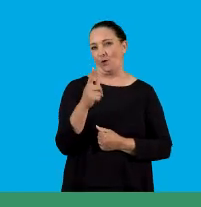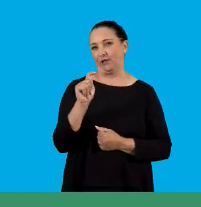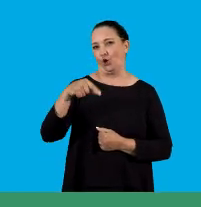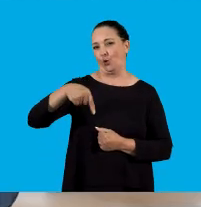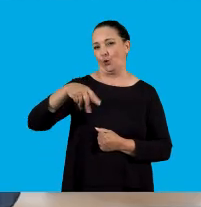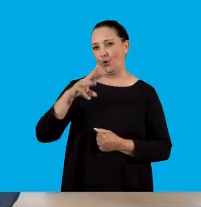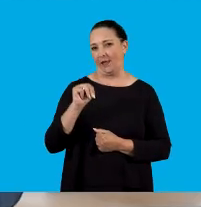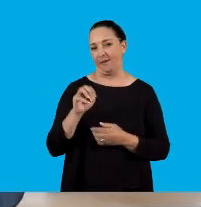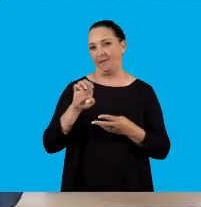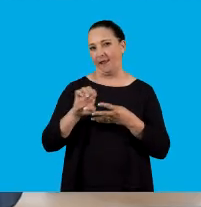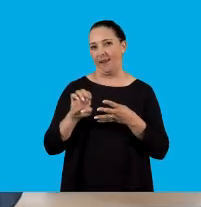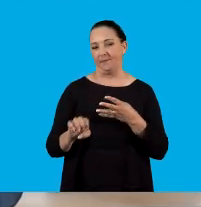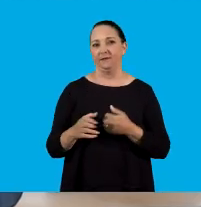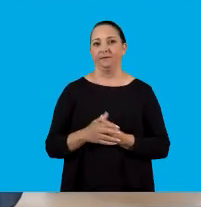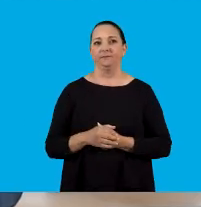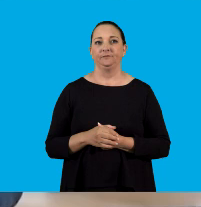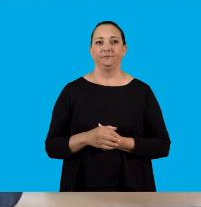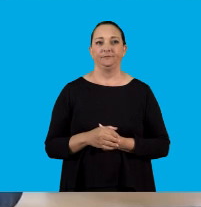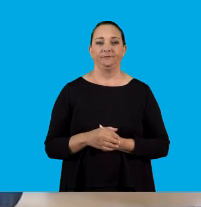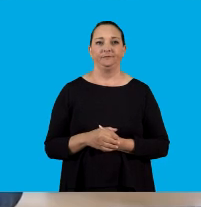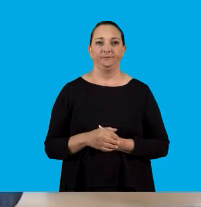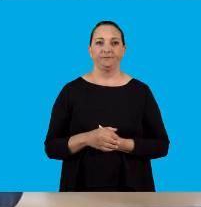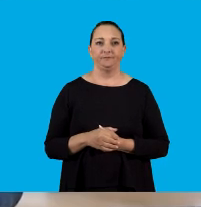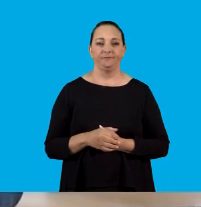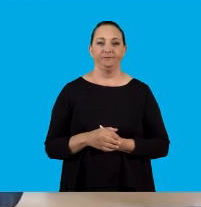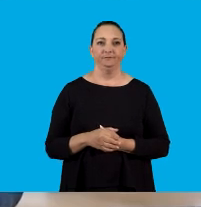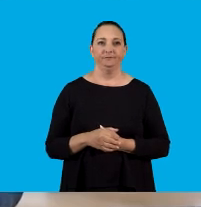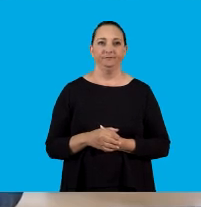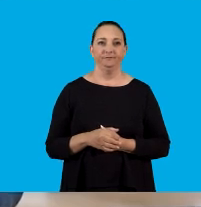one TQM element, which is now continuous